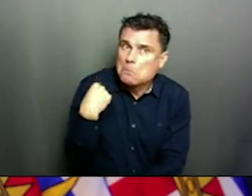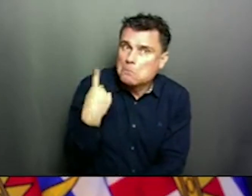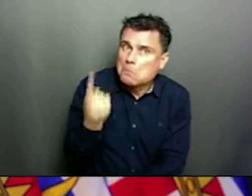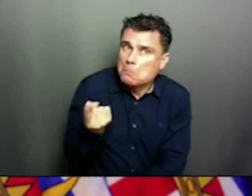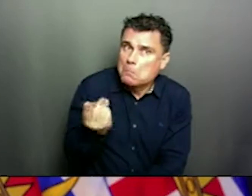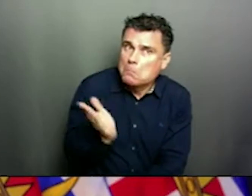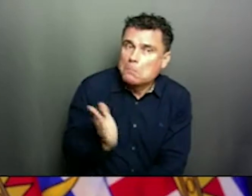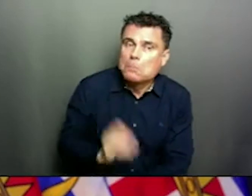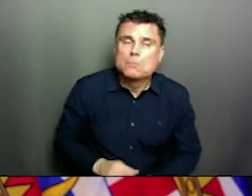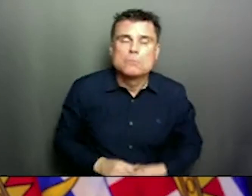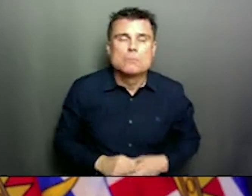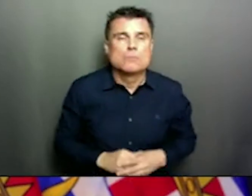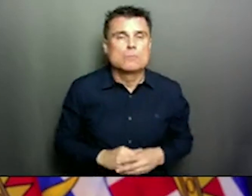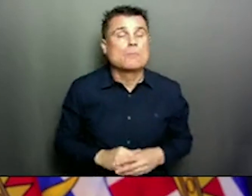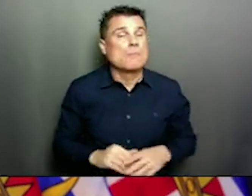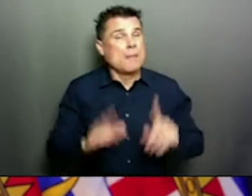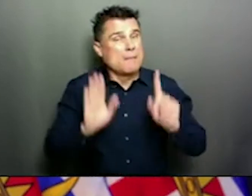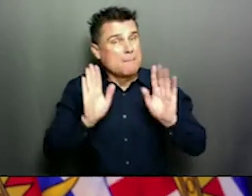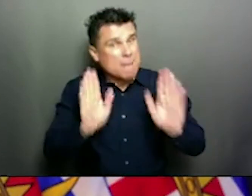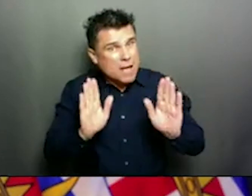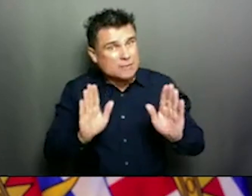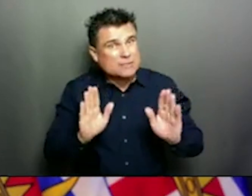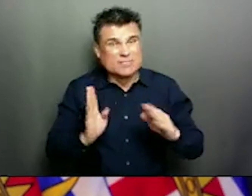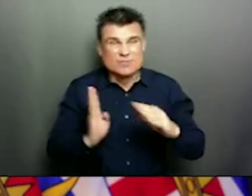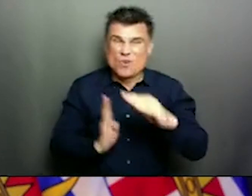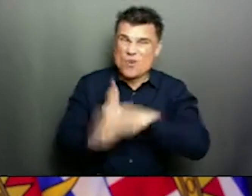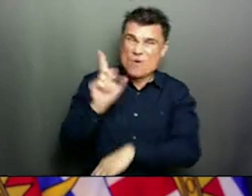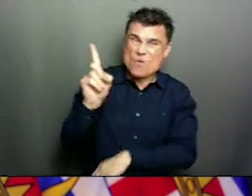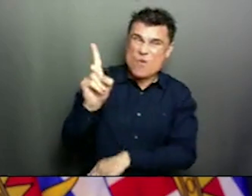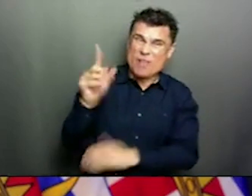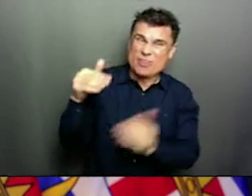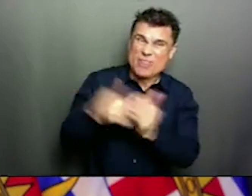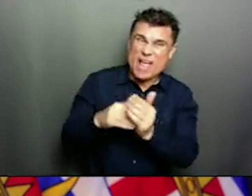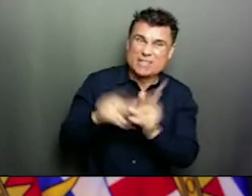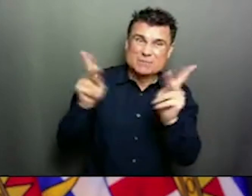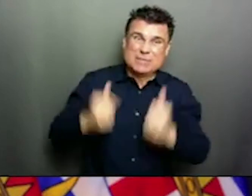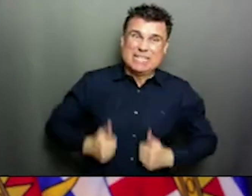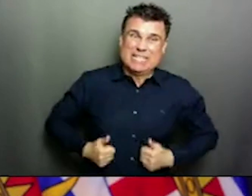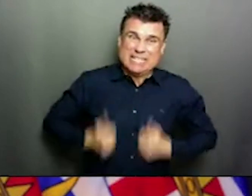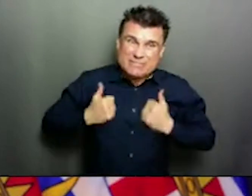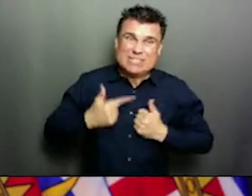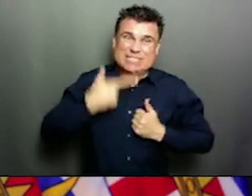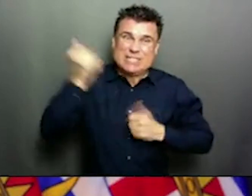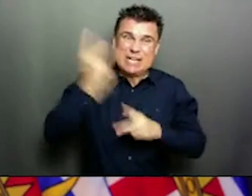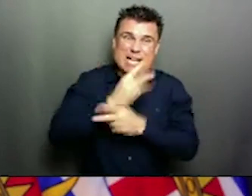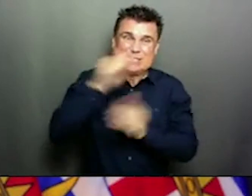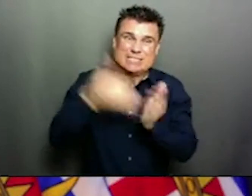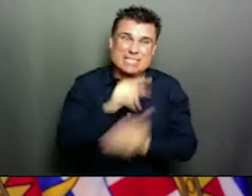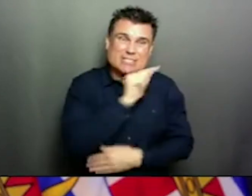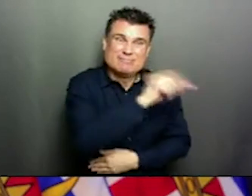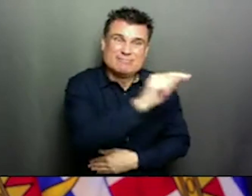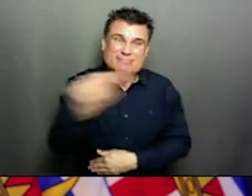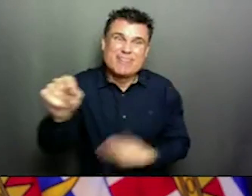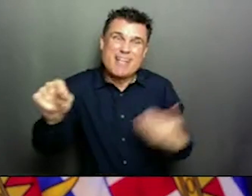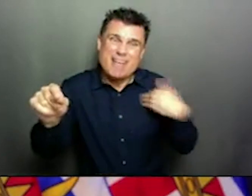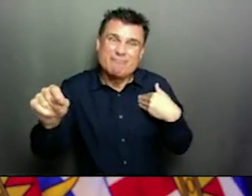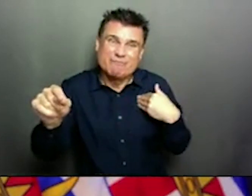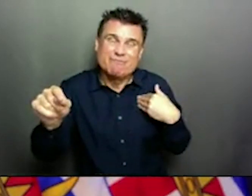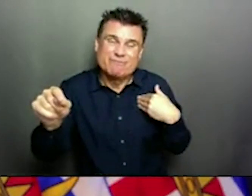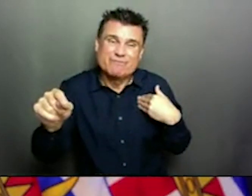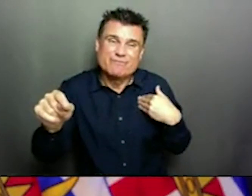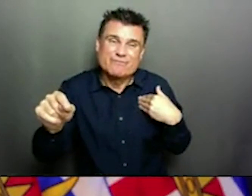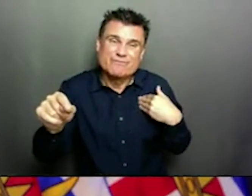over 1,000 residents right now who are in that critical phase where they have not yet met the